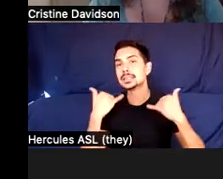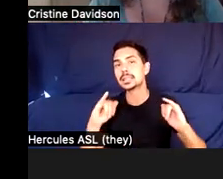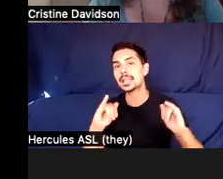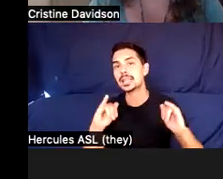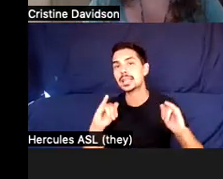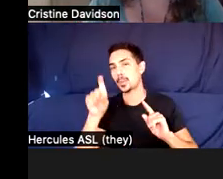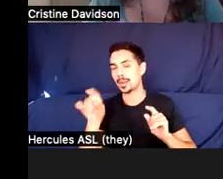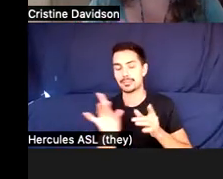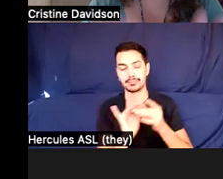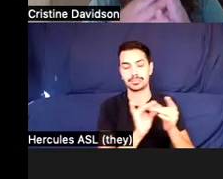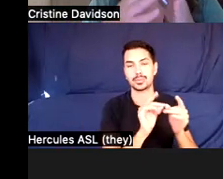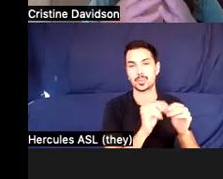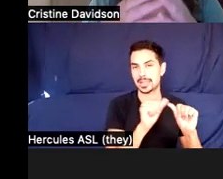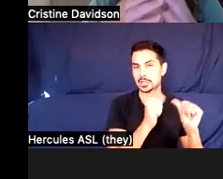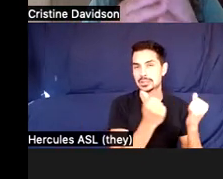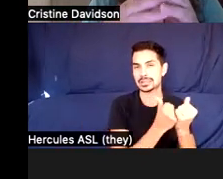Okay.